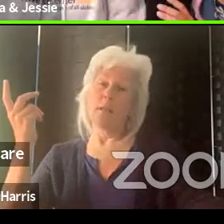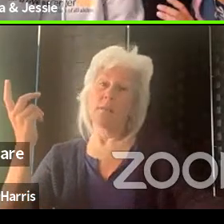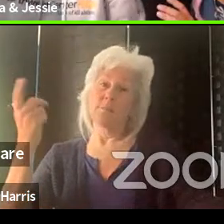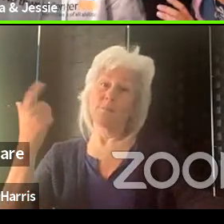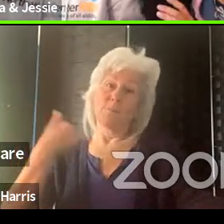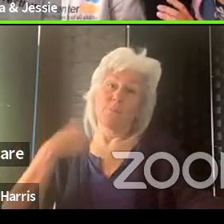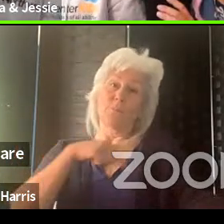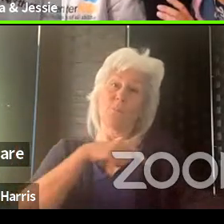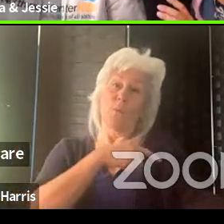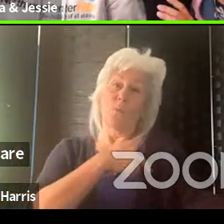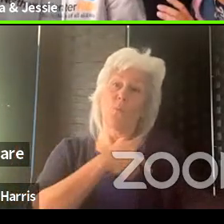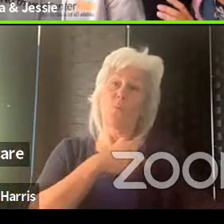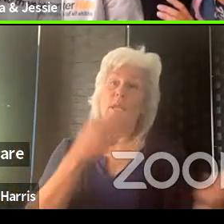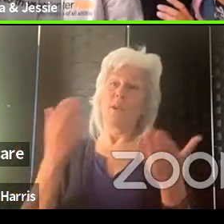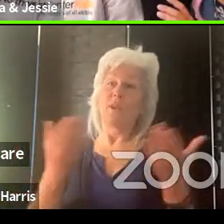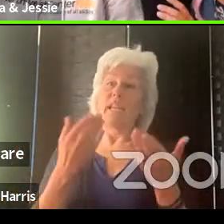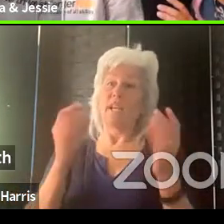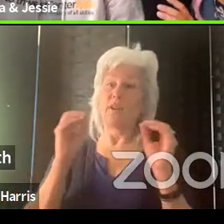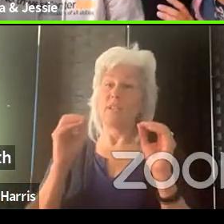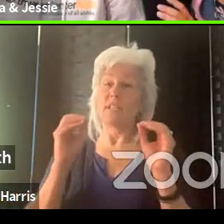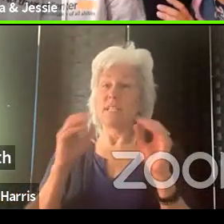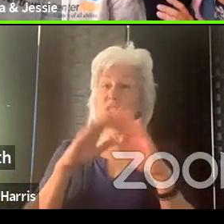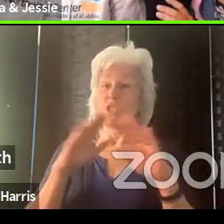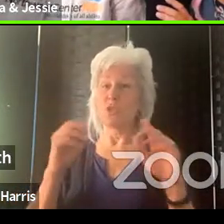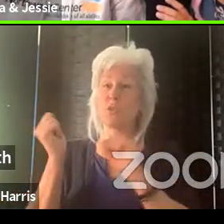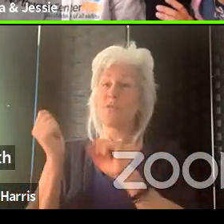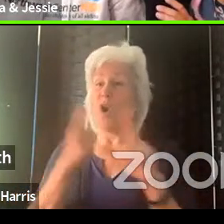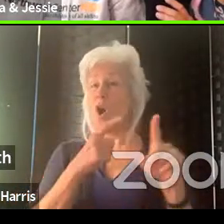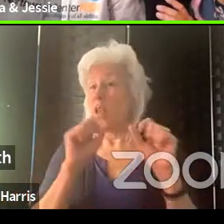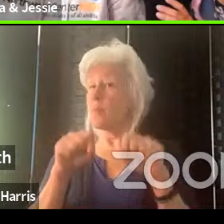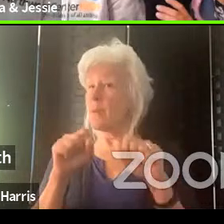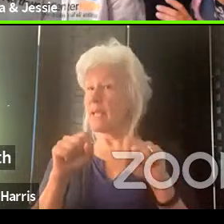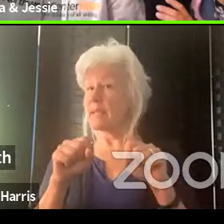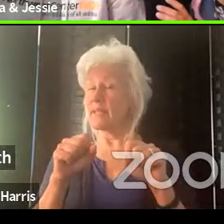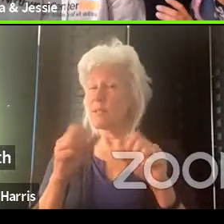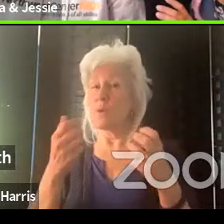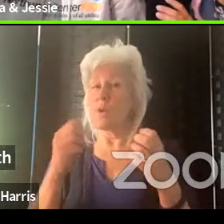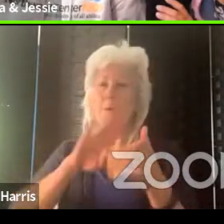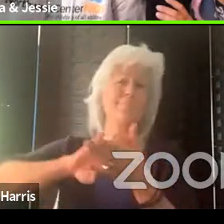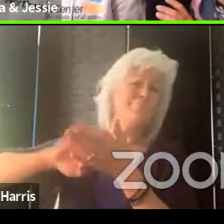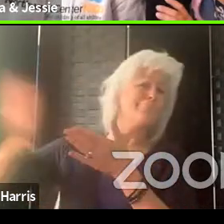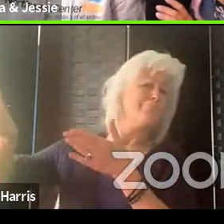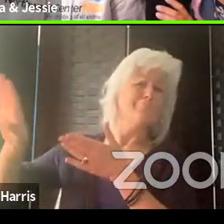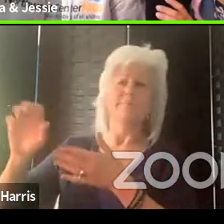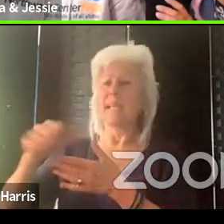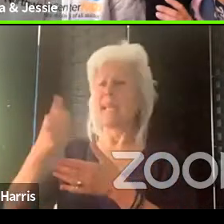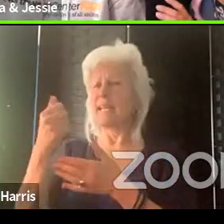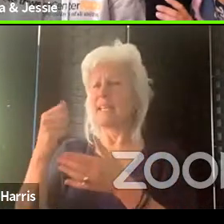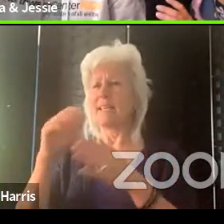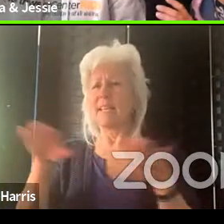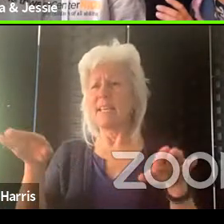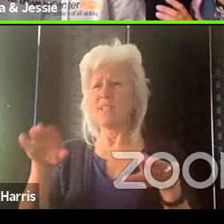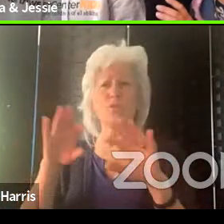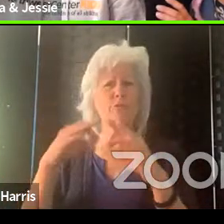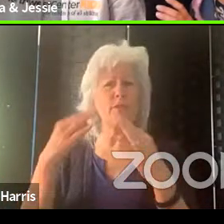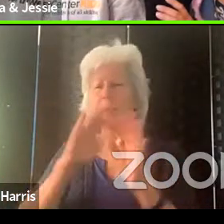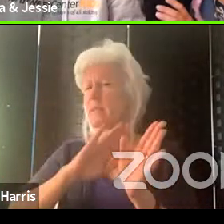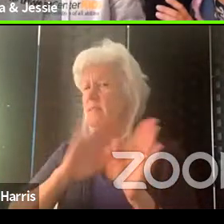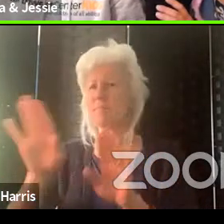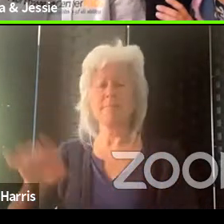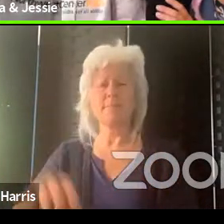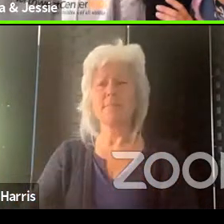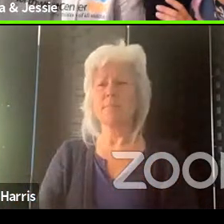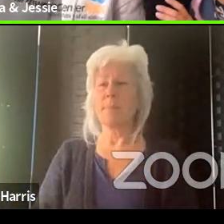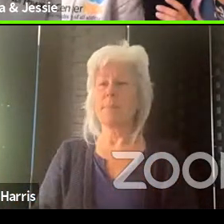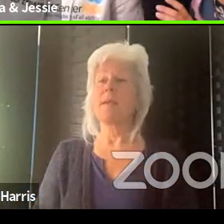teach children of all abilities, not to turn any child away or any family away. So